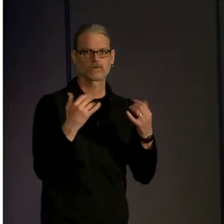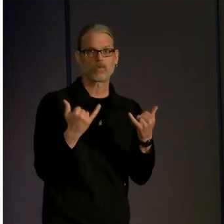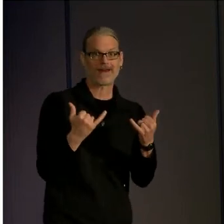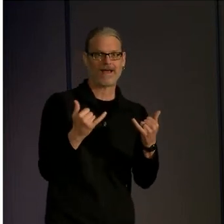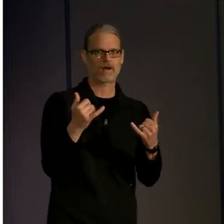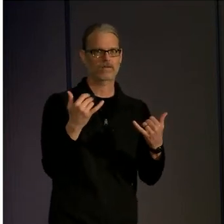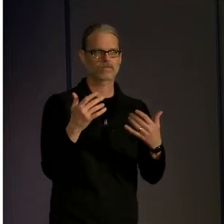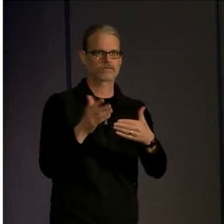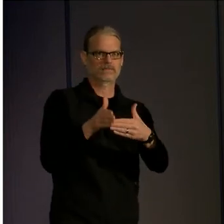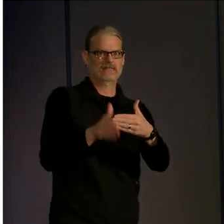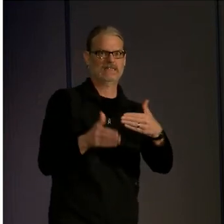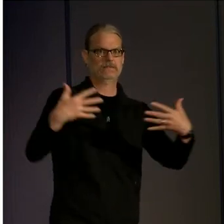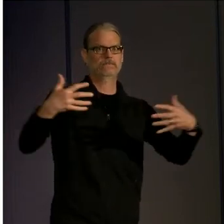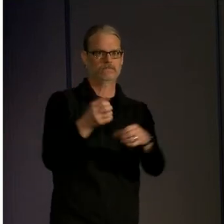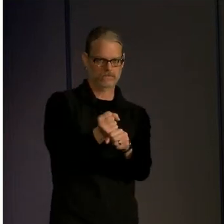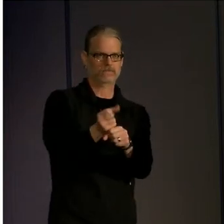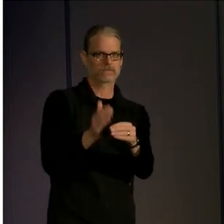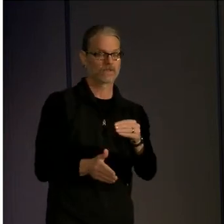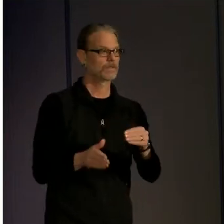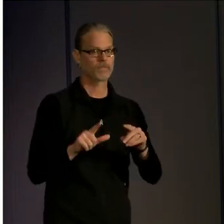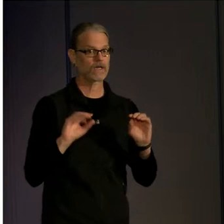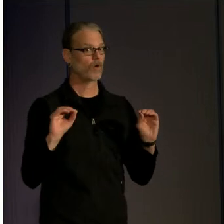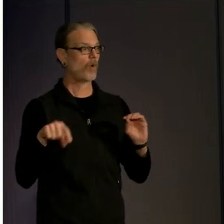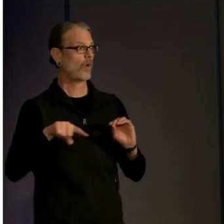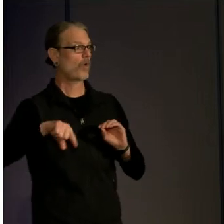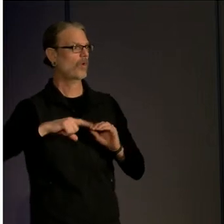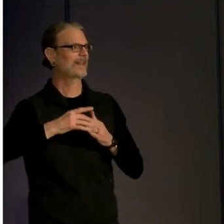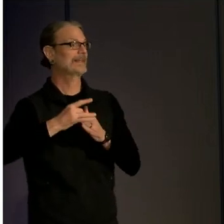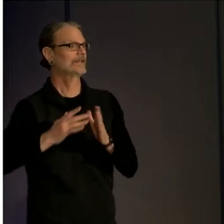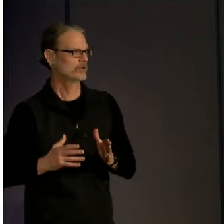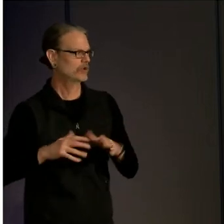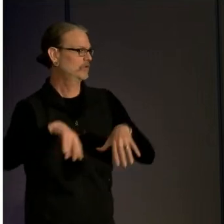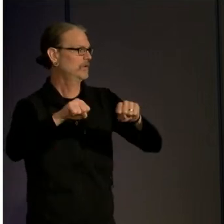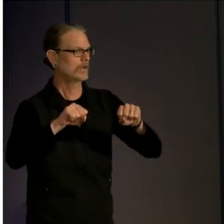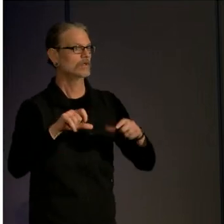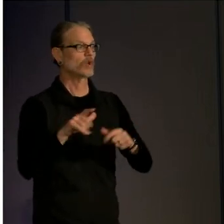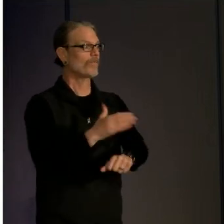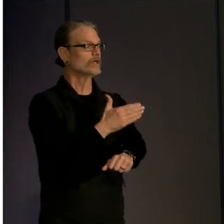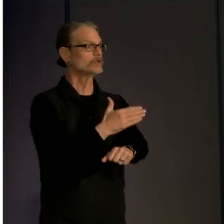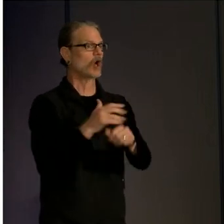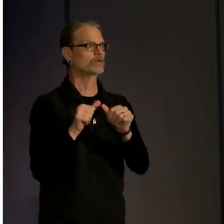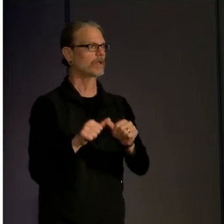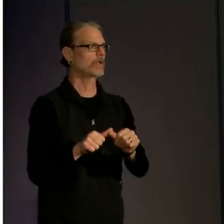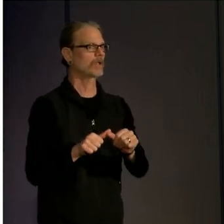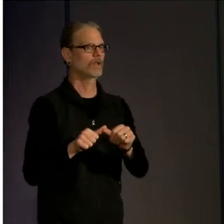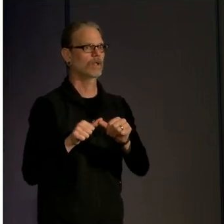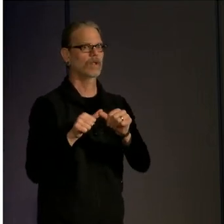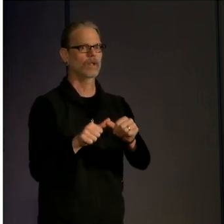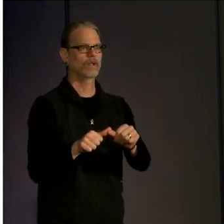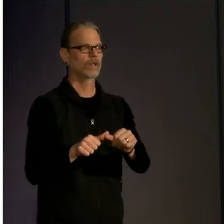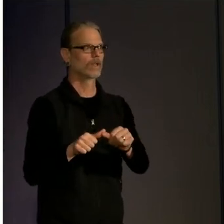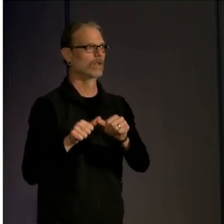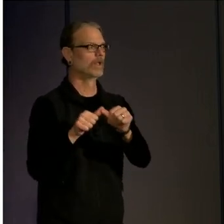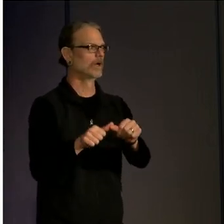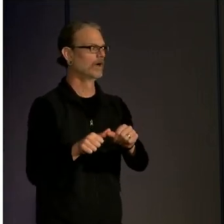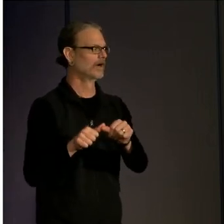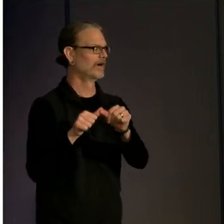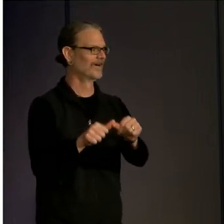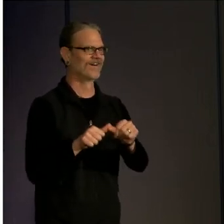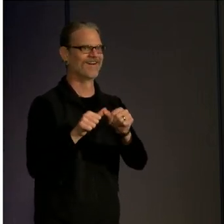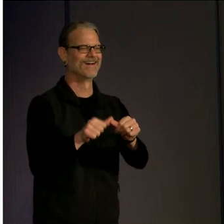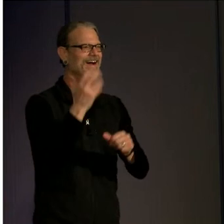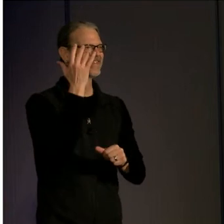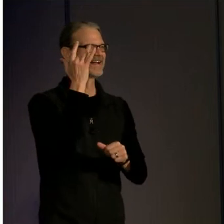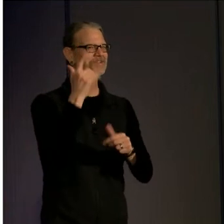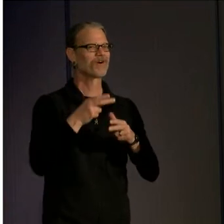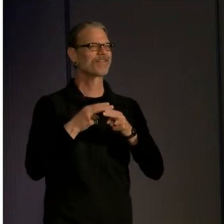song. But nobody was taking leadership. So it was like these songs would keep going and going and going. And so that's why they called